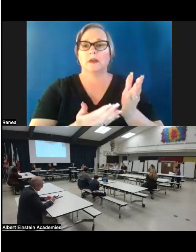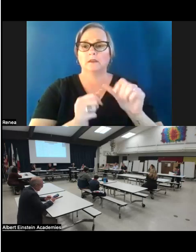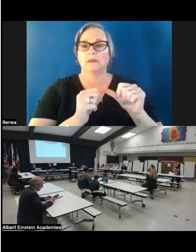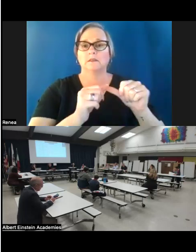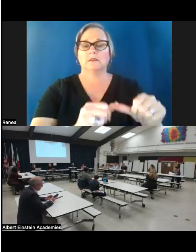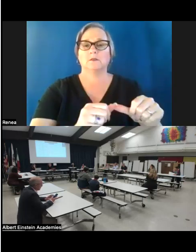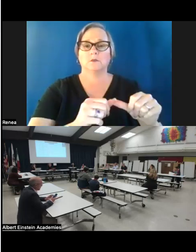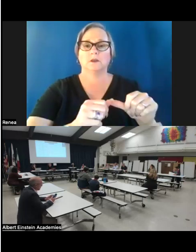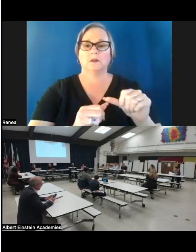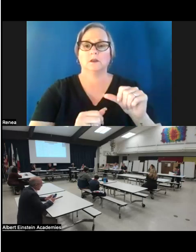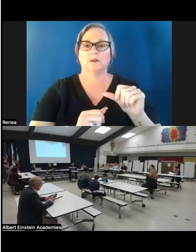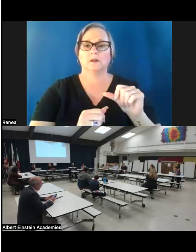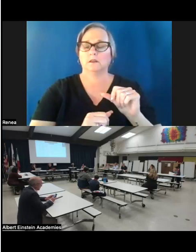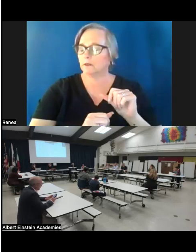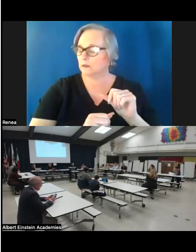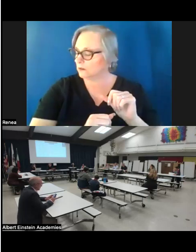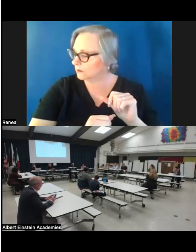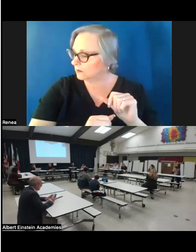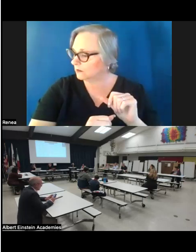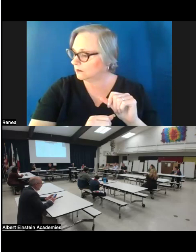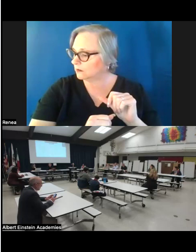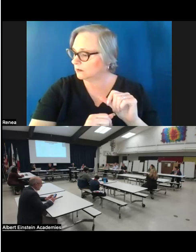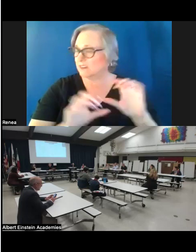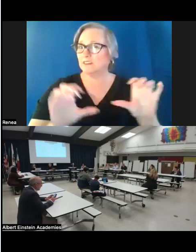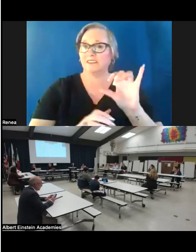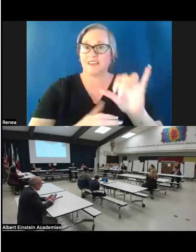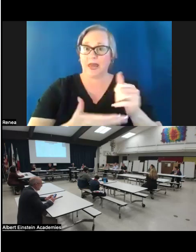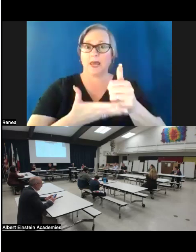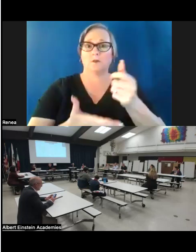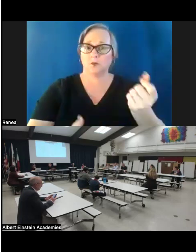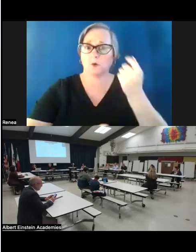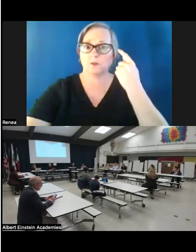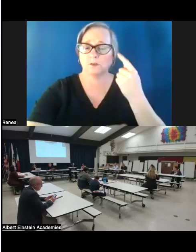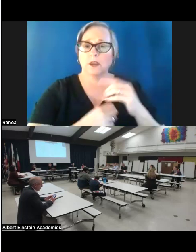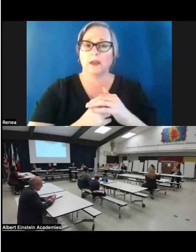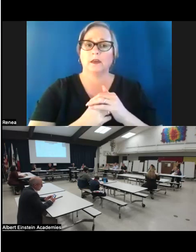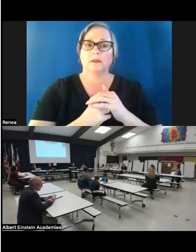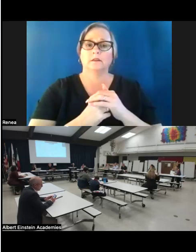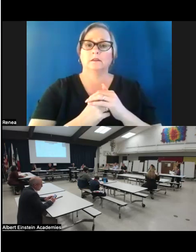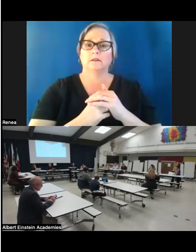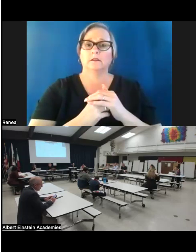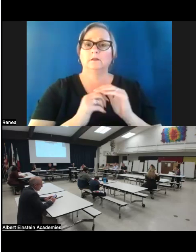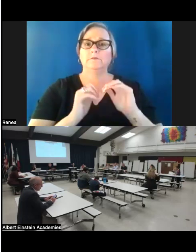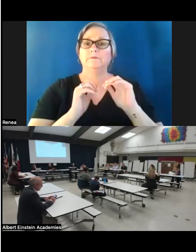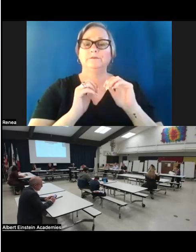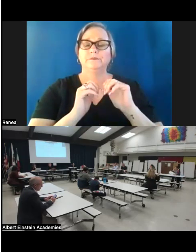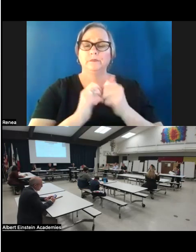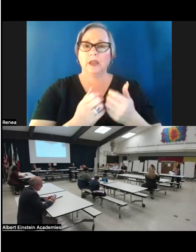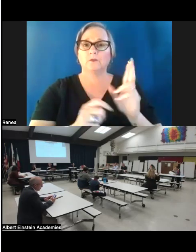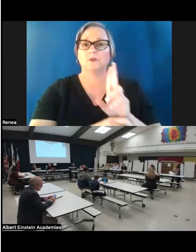Does that help you understand? So there's that backwards planning, and it's tied to Title I funds.